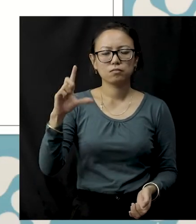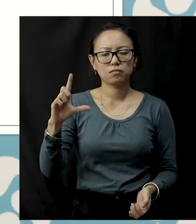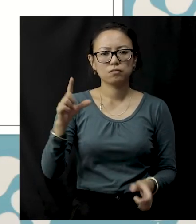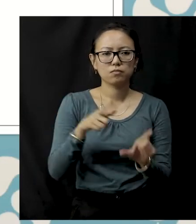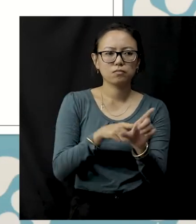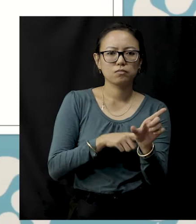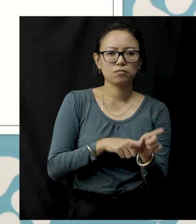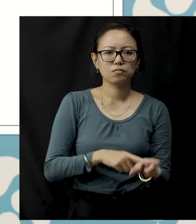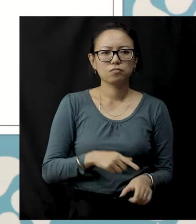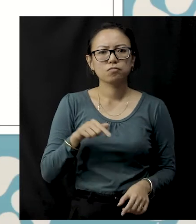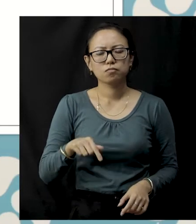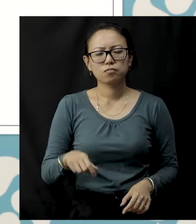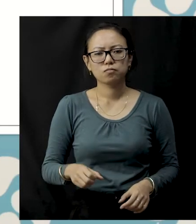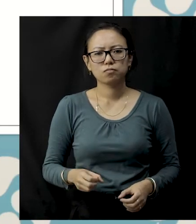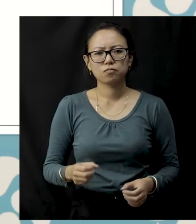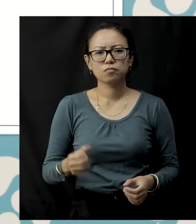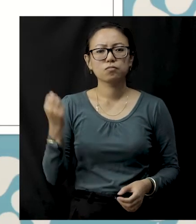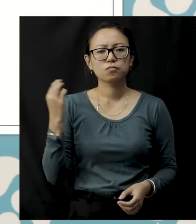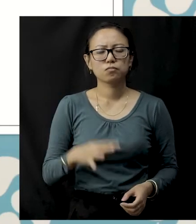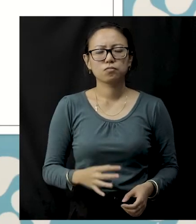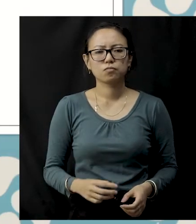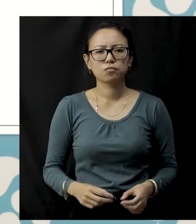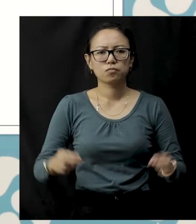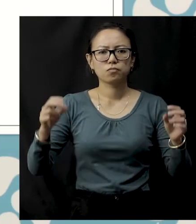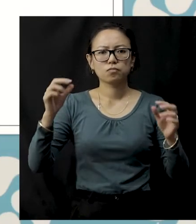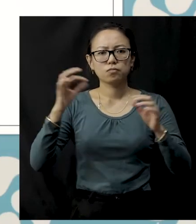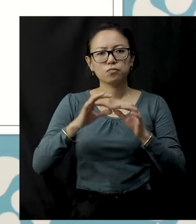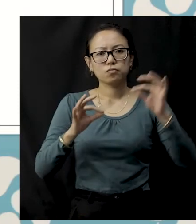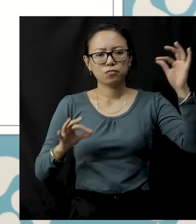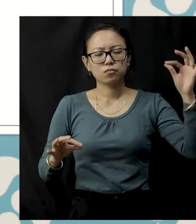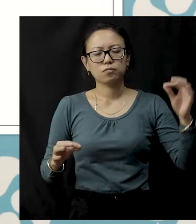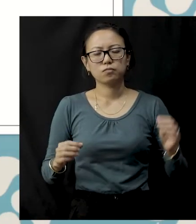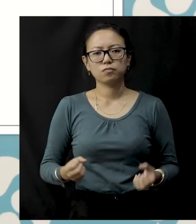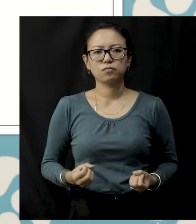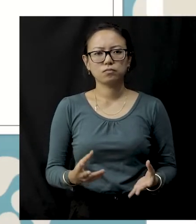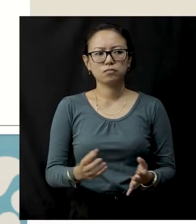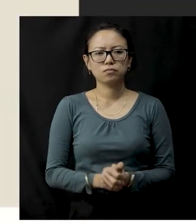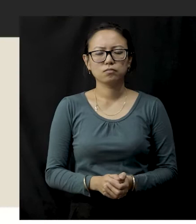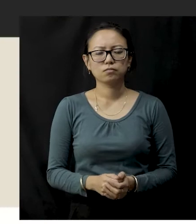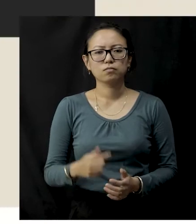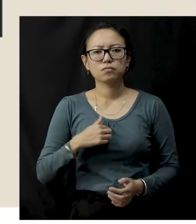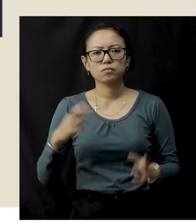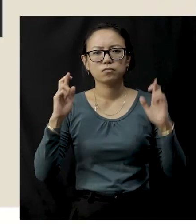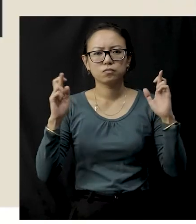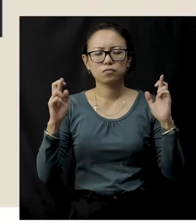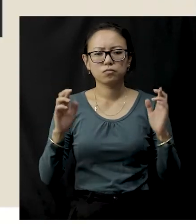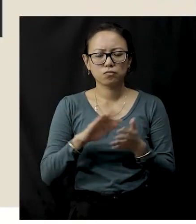are going to begin with another lesson. I hope you are ready with your textbook. So let's